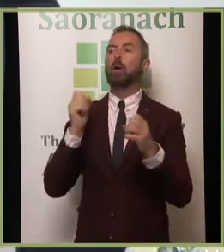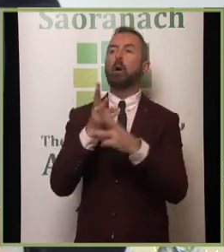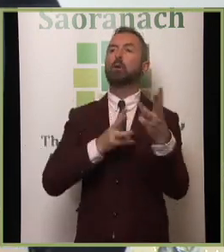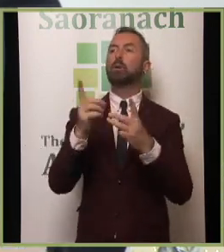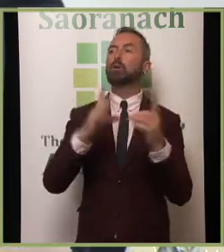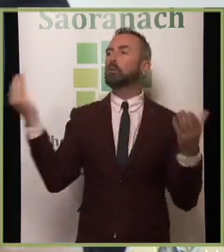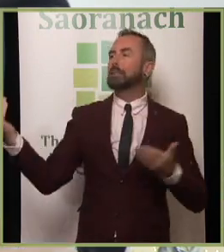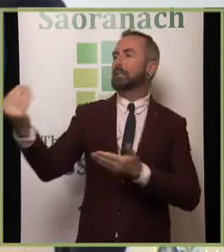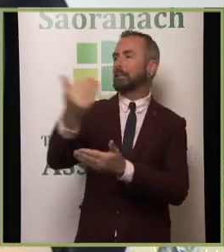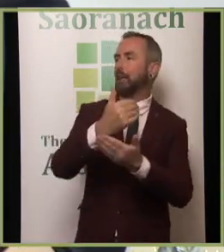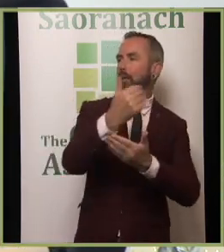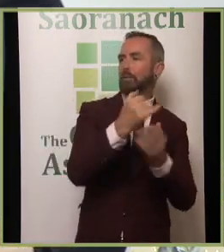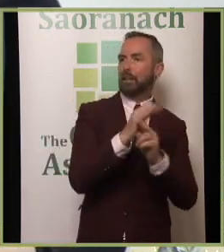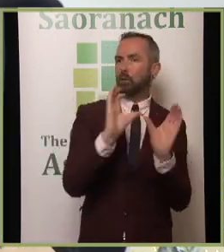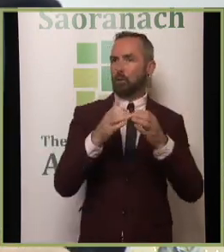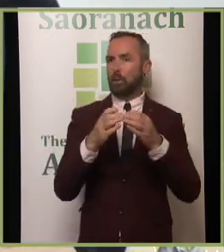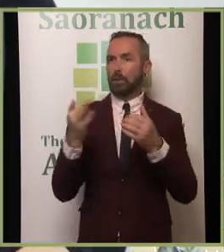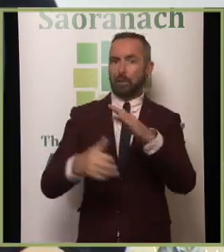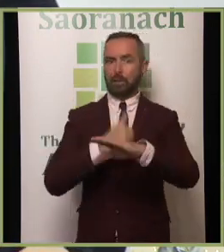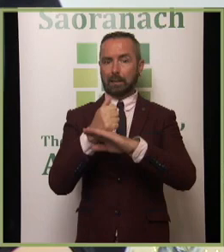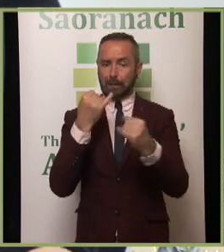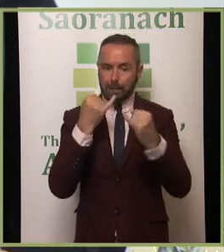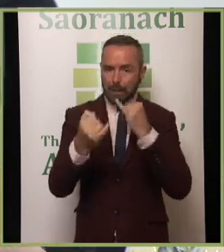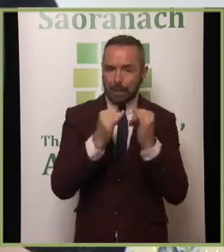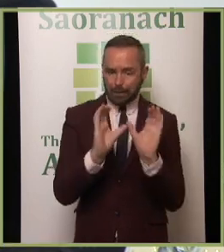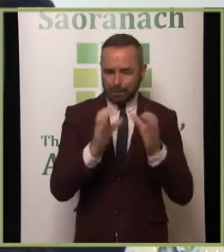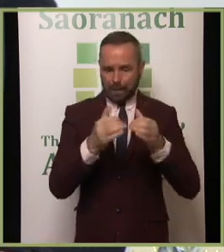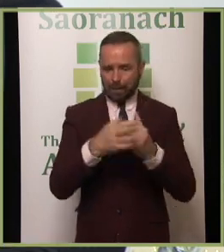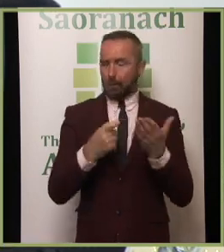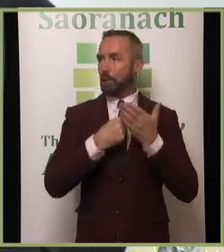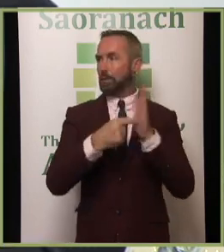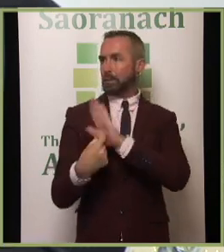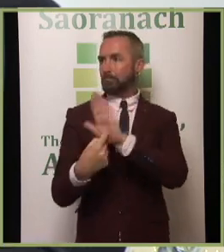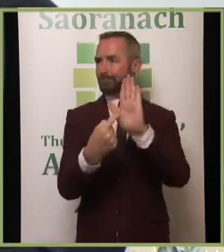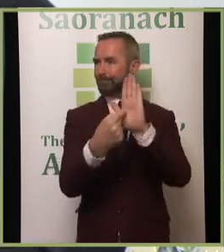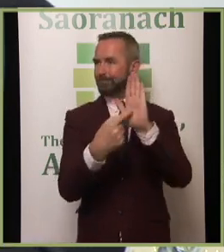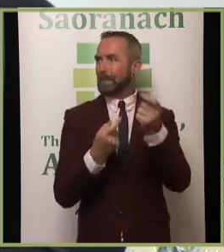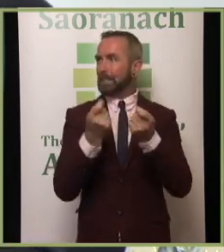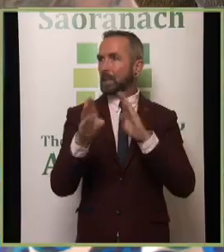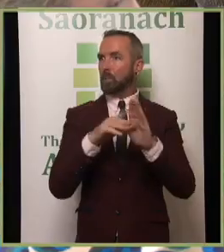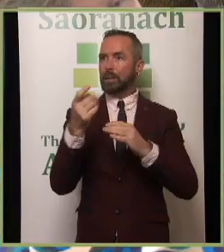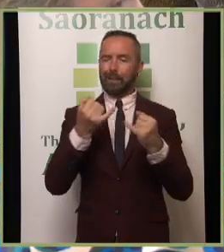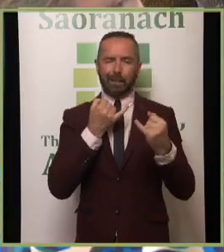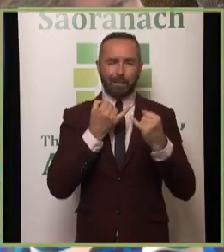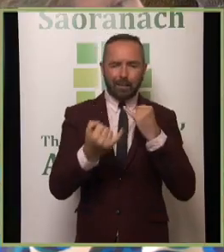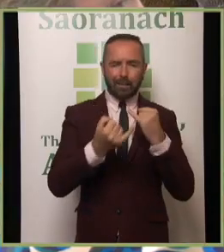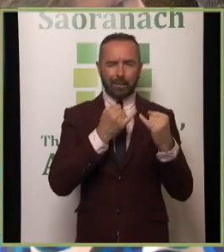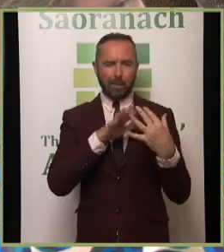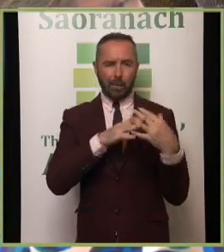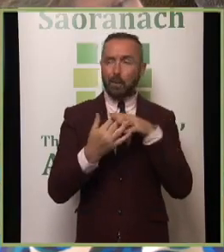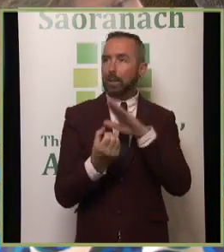put together this very comprehensive set of recommendations dealing with this very complex